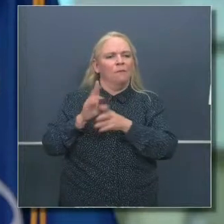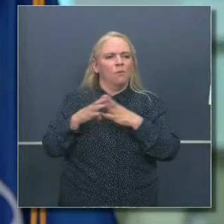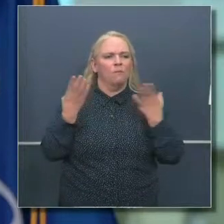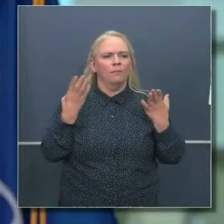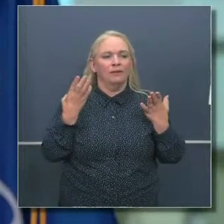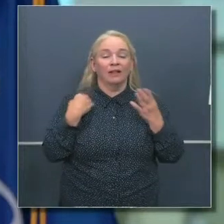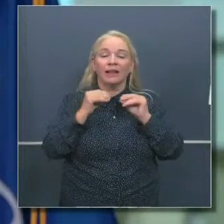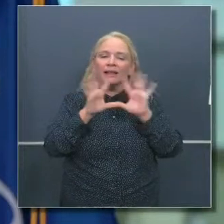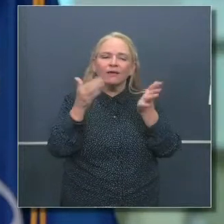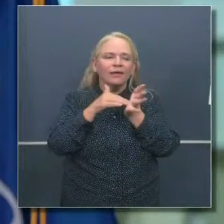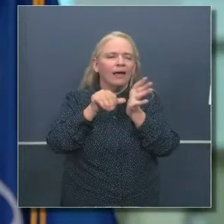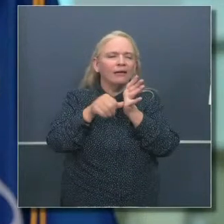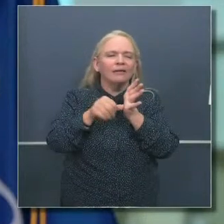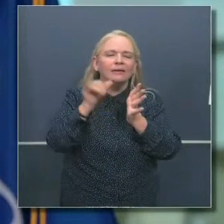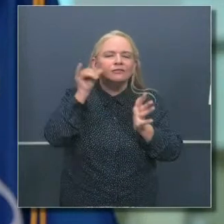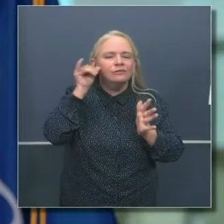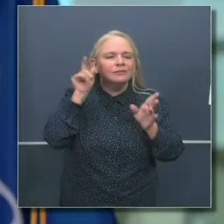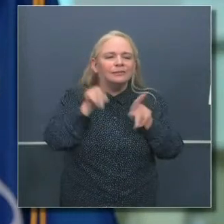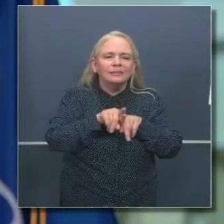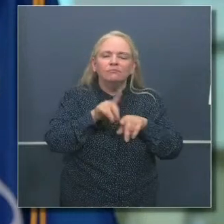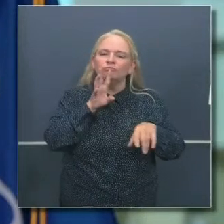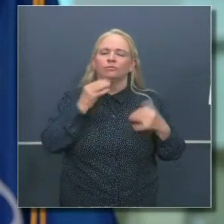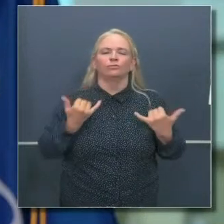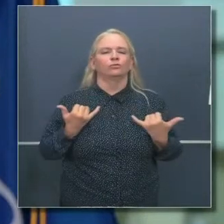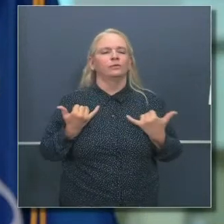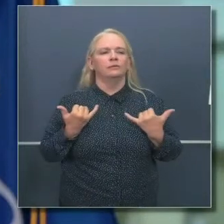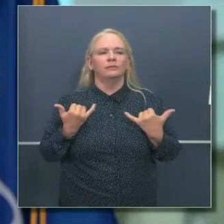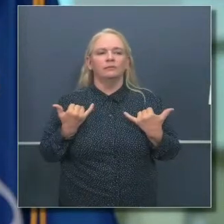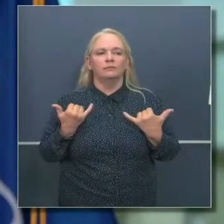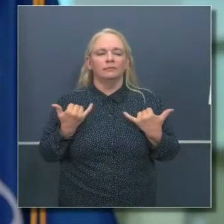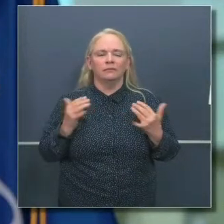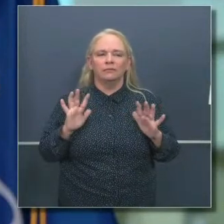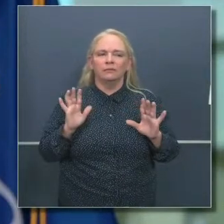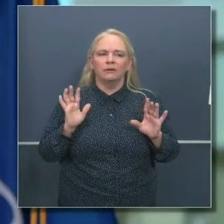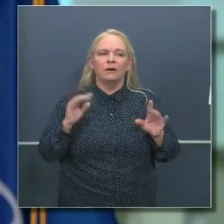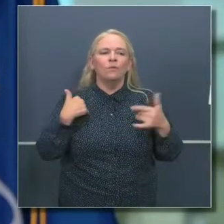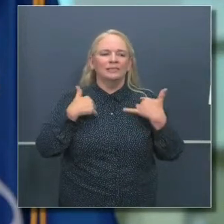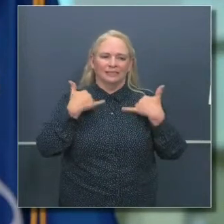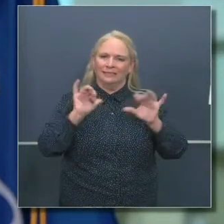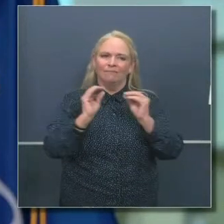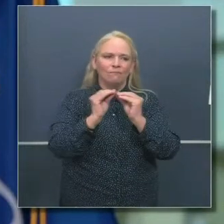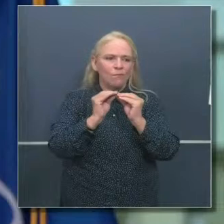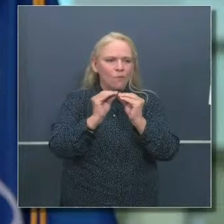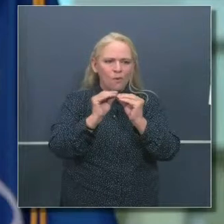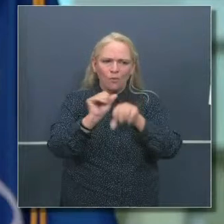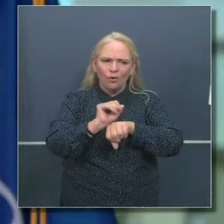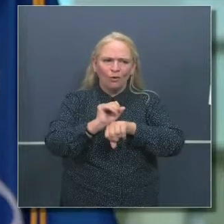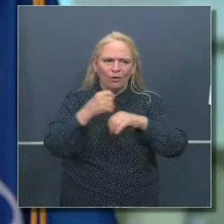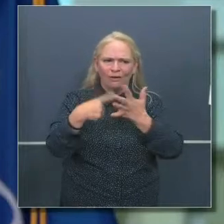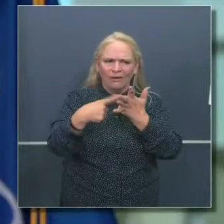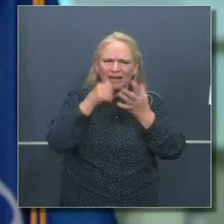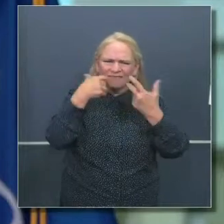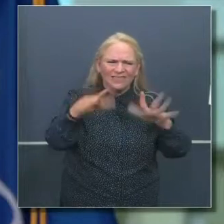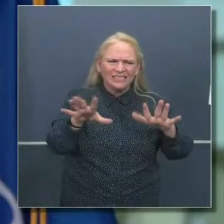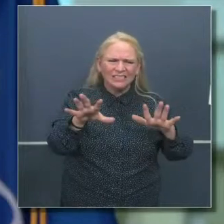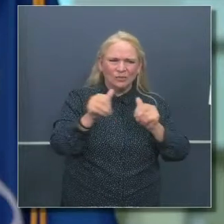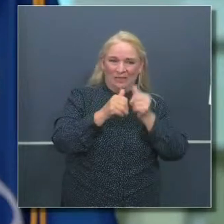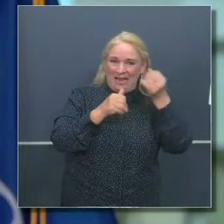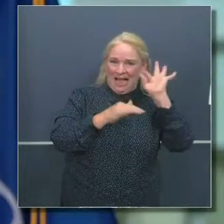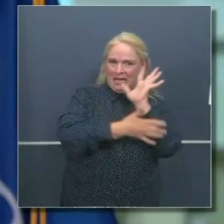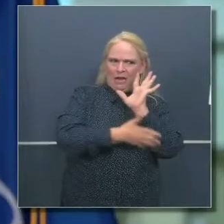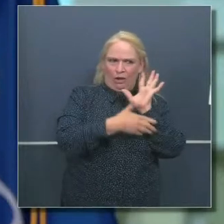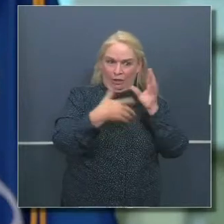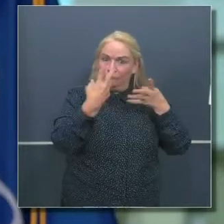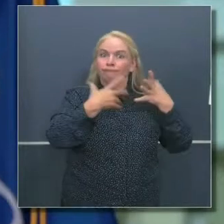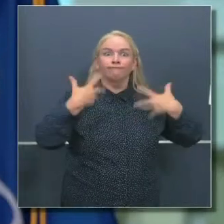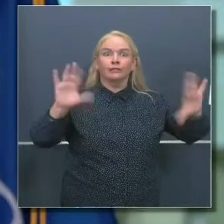make it clear today. We have a lot of work we're doing, not only with those 19 counties, but a number of other